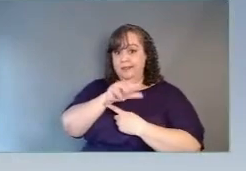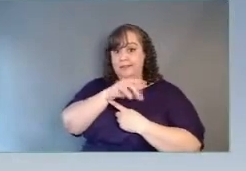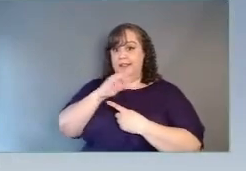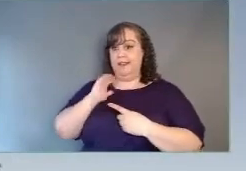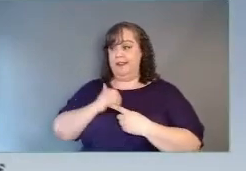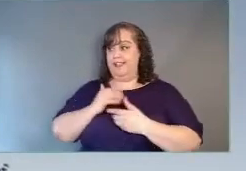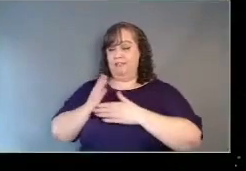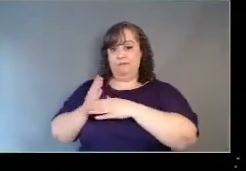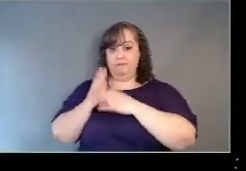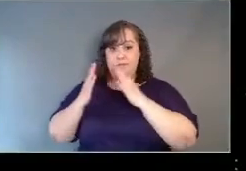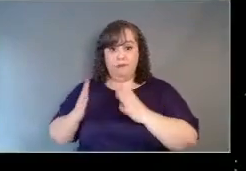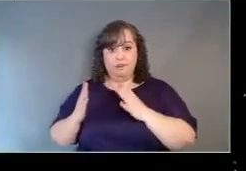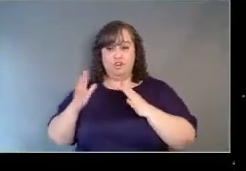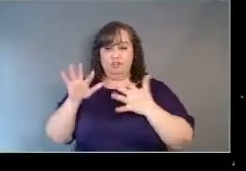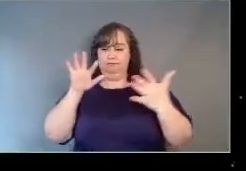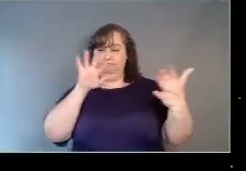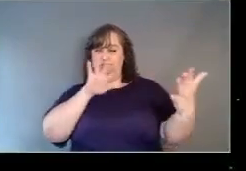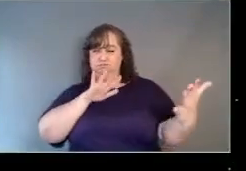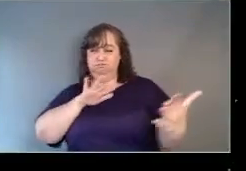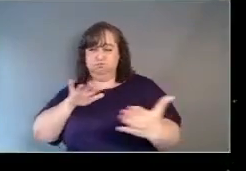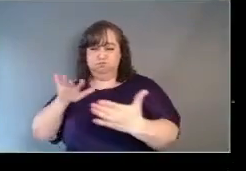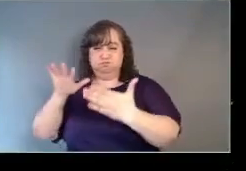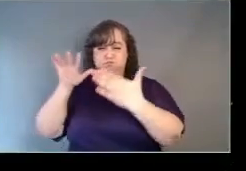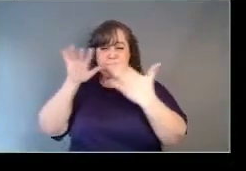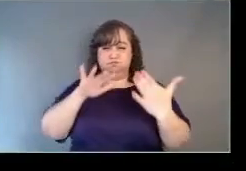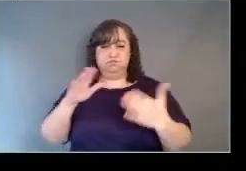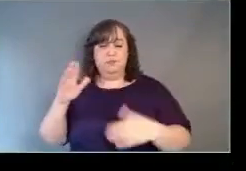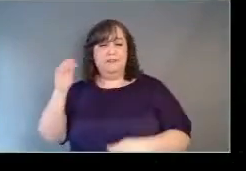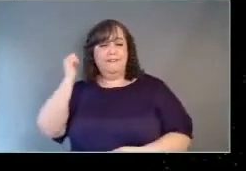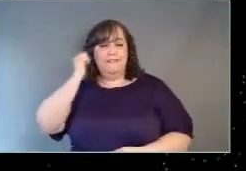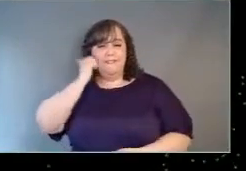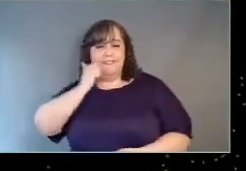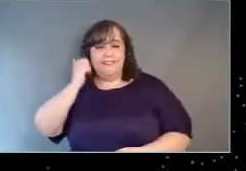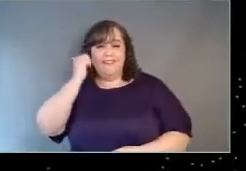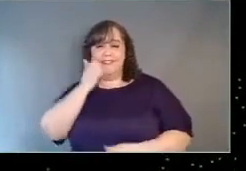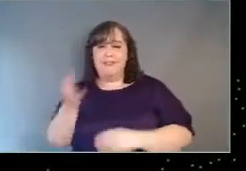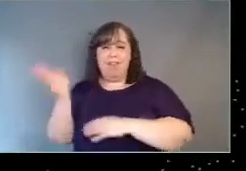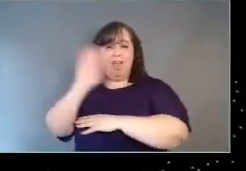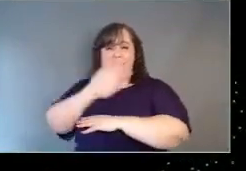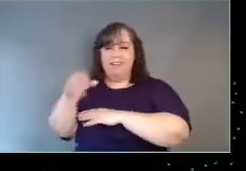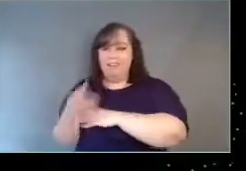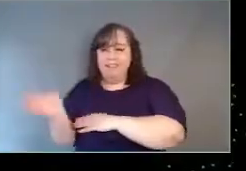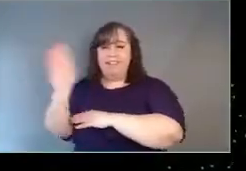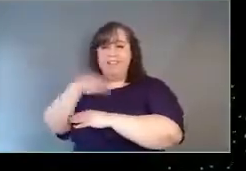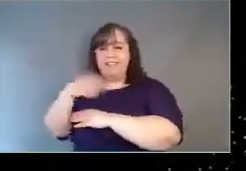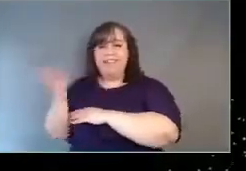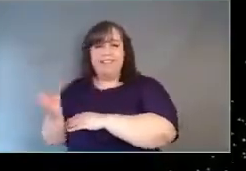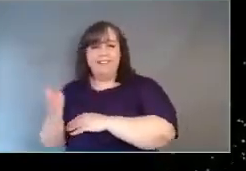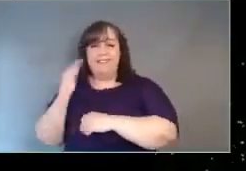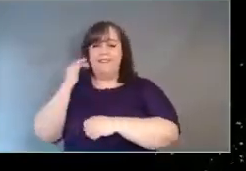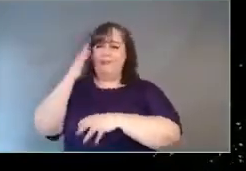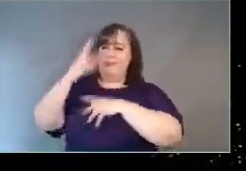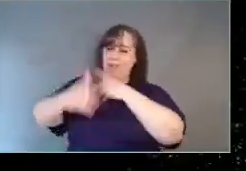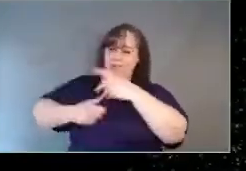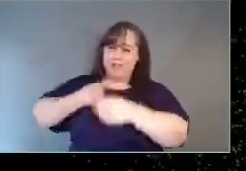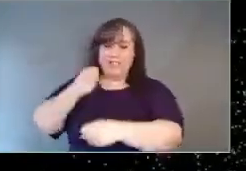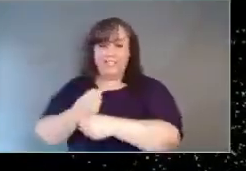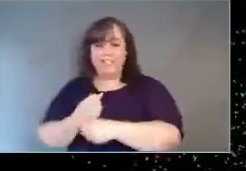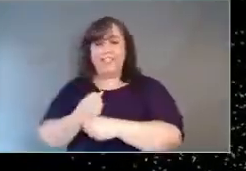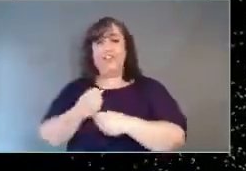and using ground-based telescopes, we've already found